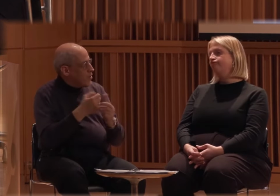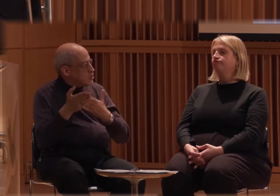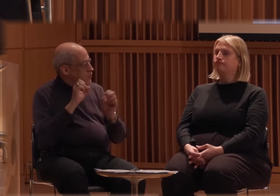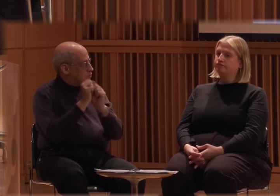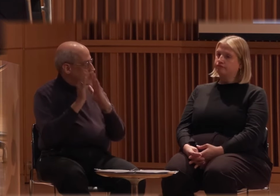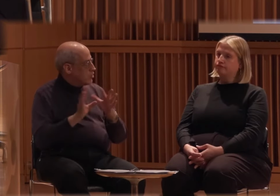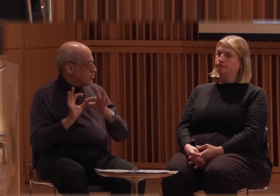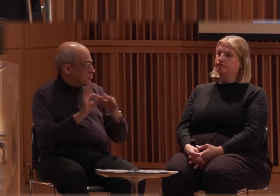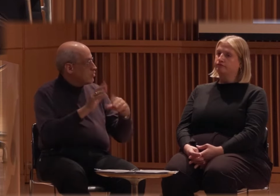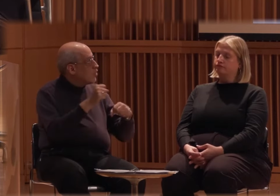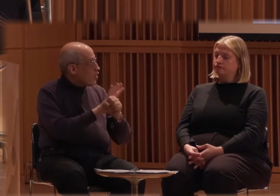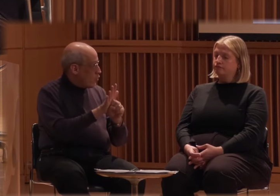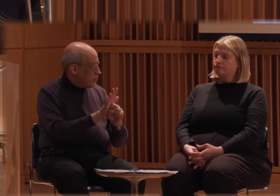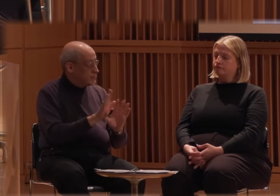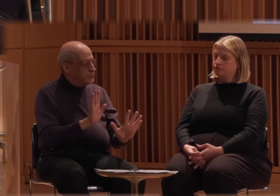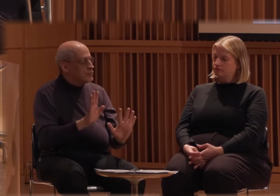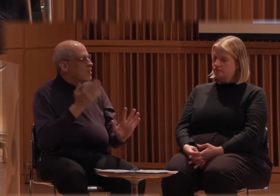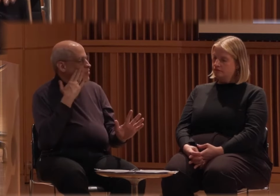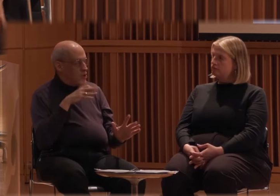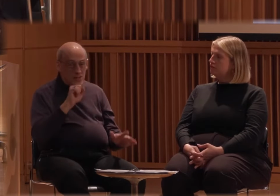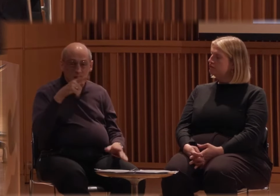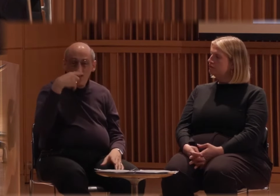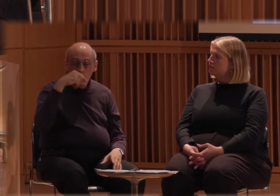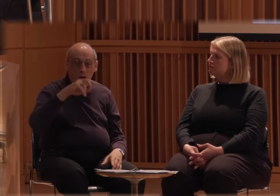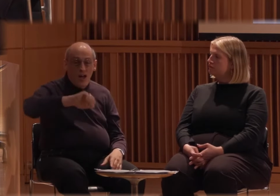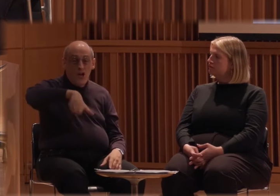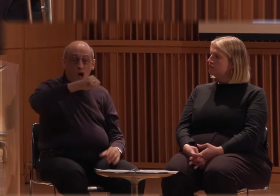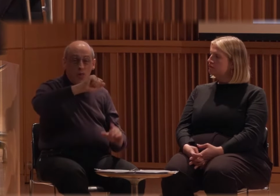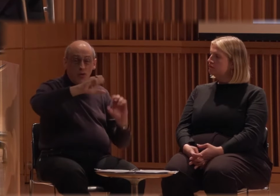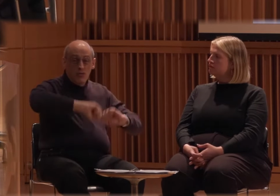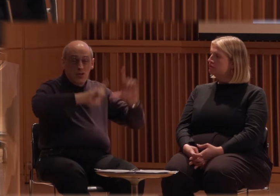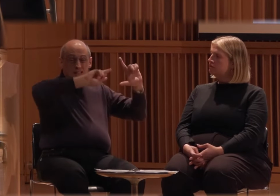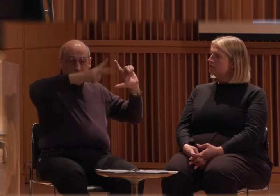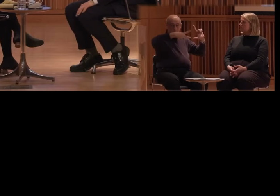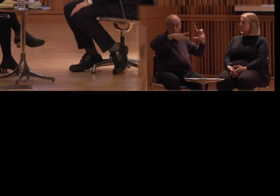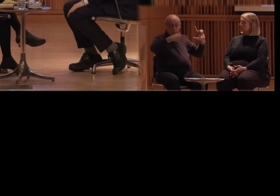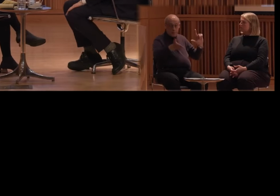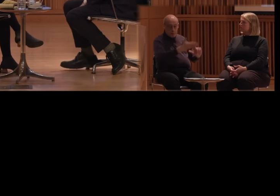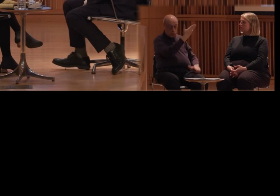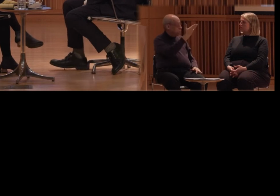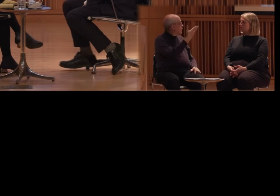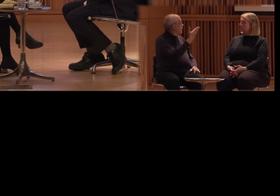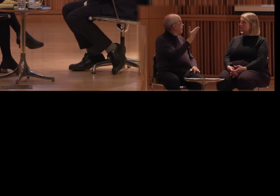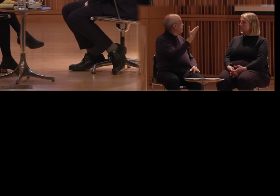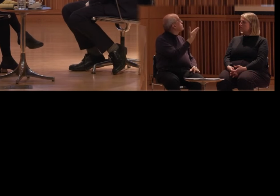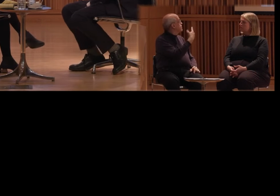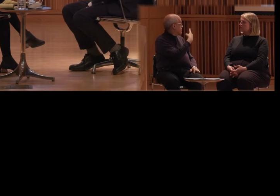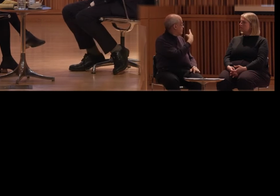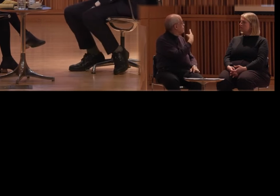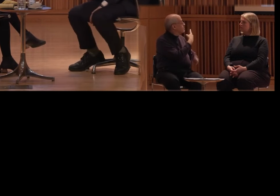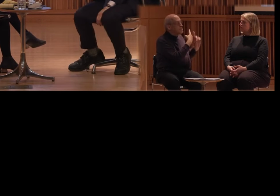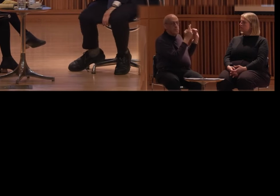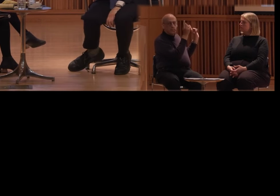to that, I was wondering if, Steve, if you could put up this second slide here. So